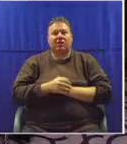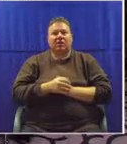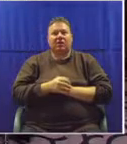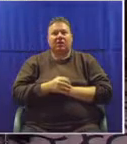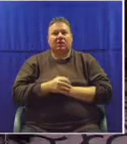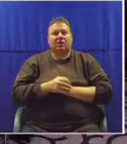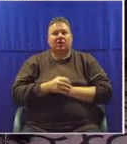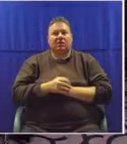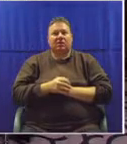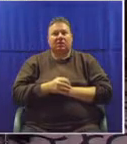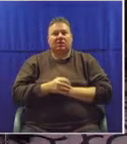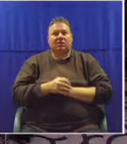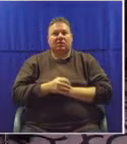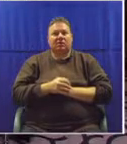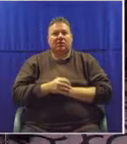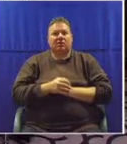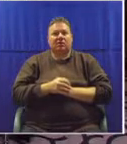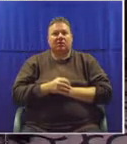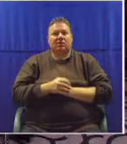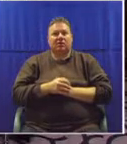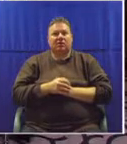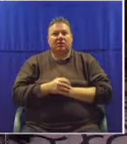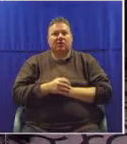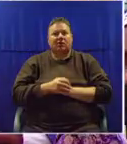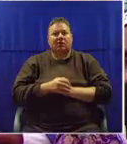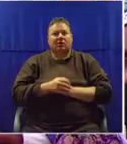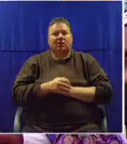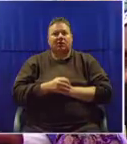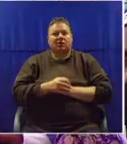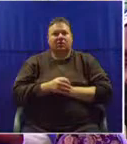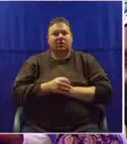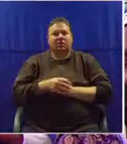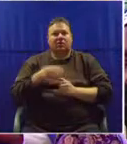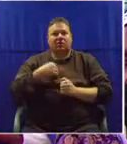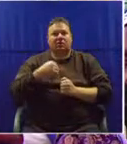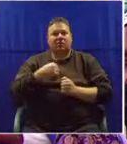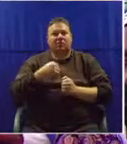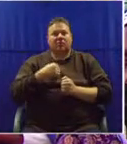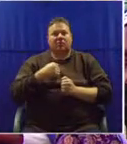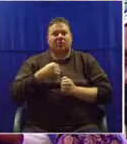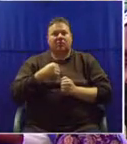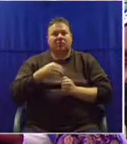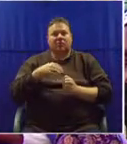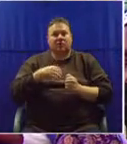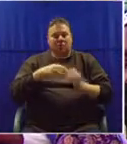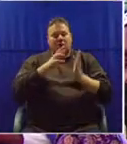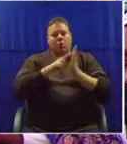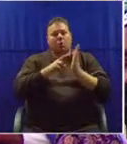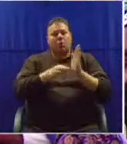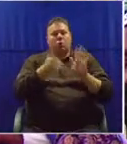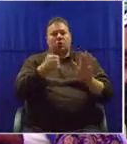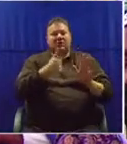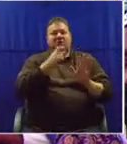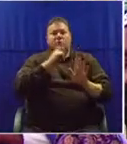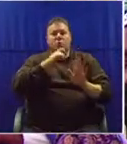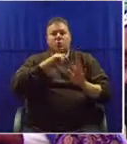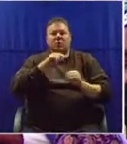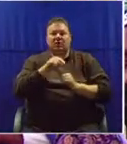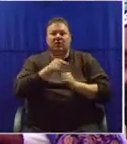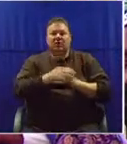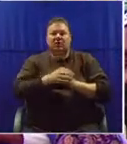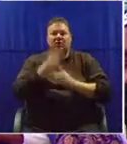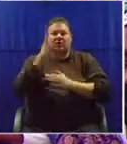In terms, I rise on point of order in terms of Rule 6. Rule 6 gives the Speaker